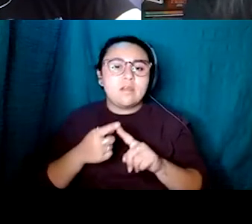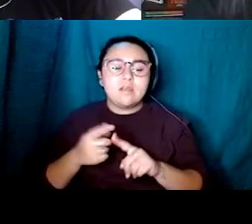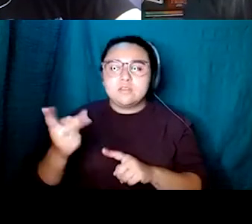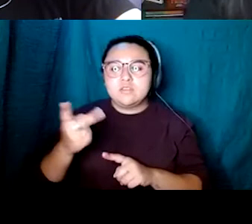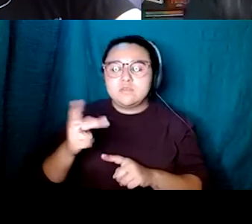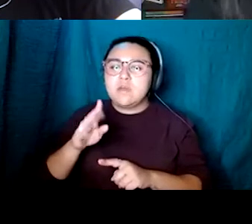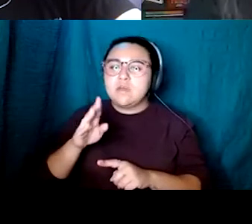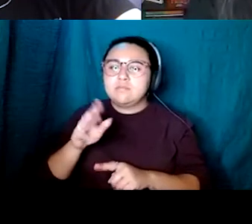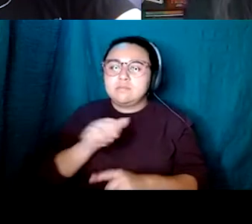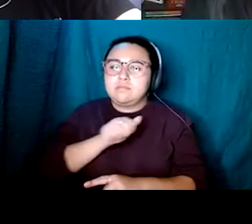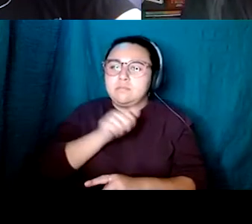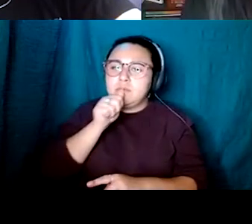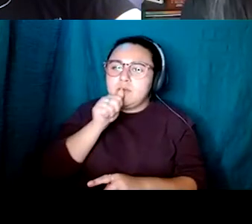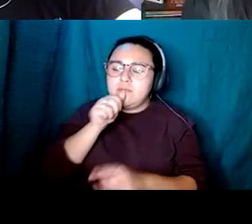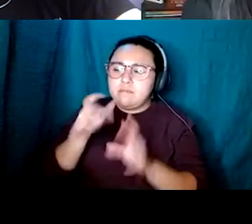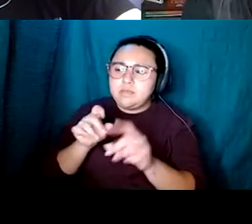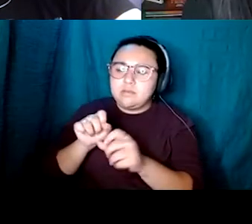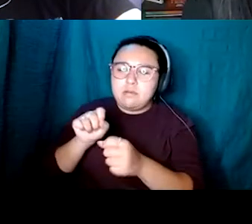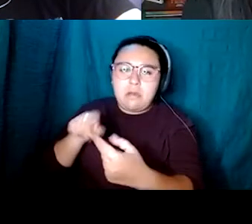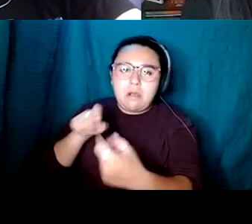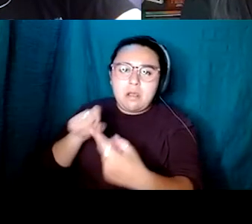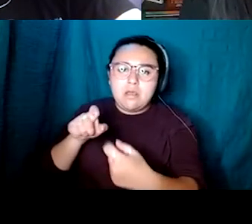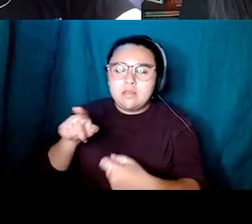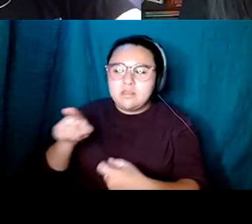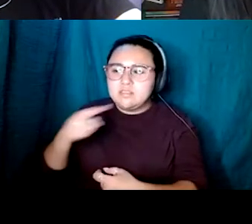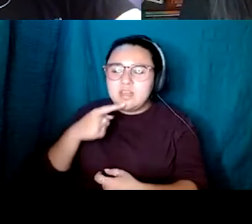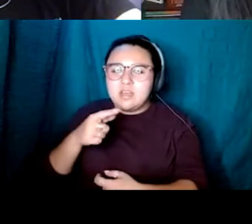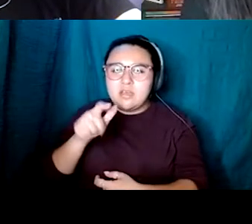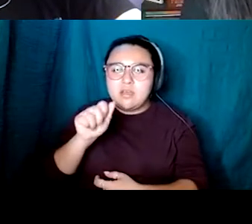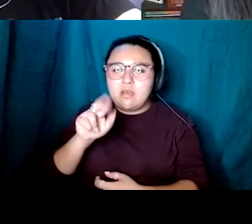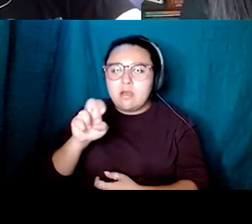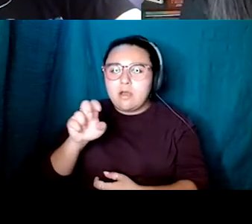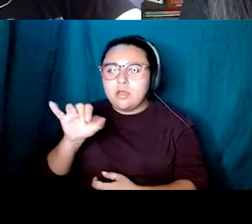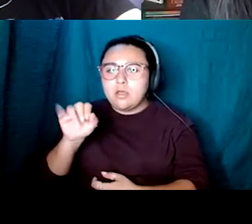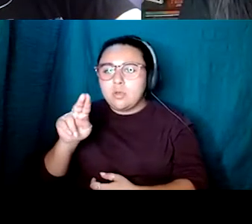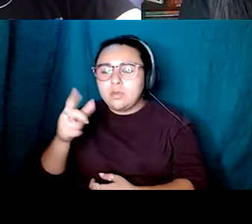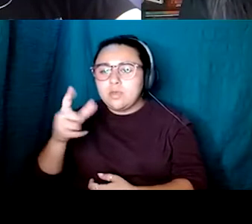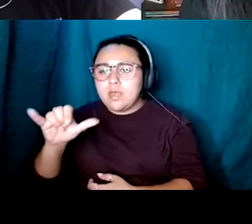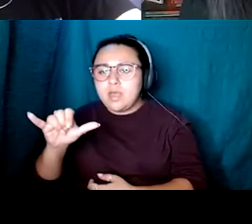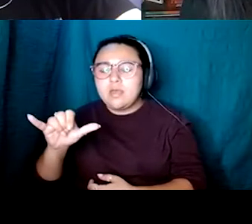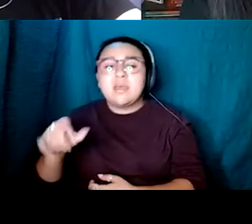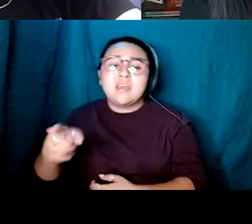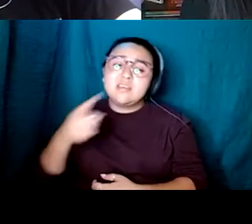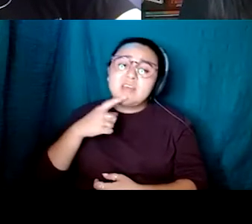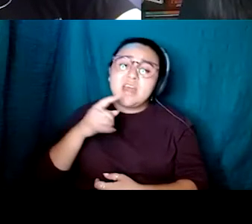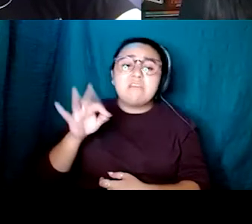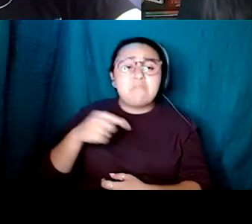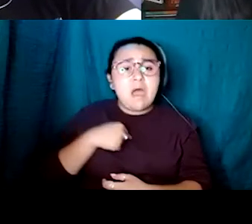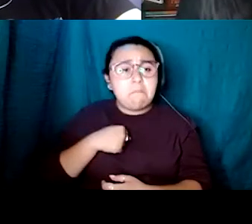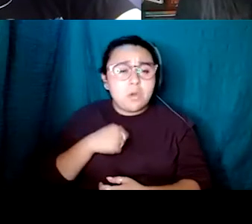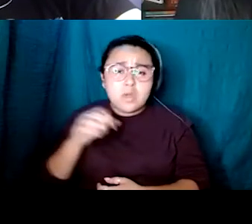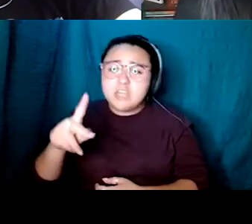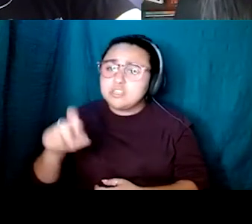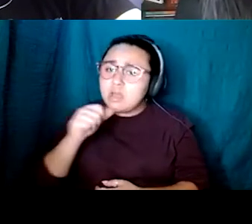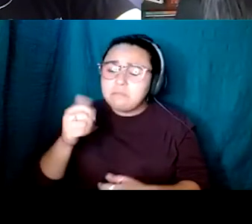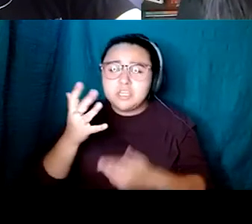messaging. "Are you gay?" There was more to his message. He said that if I was, that was okay, that I shouldn't be ashamed or embarrassed about